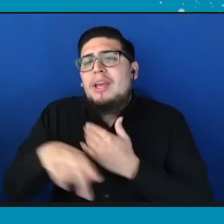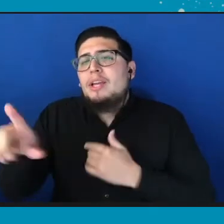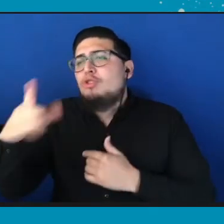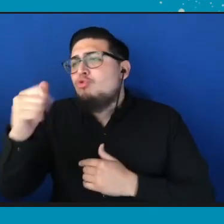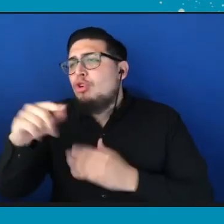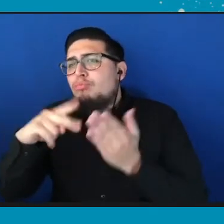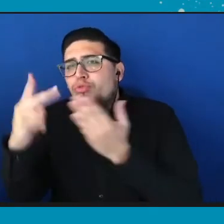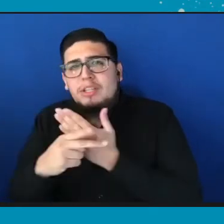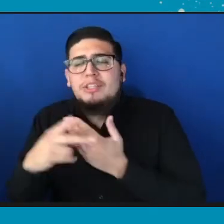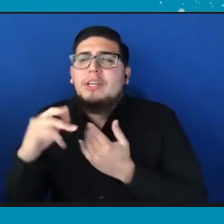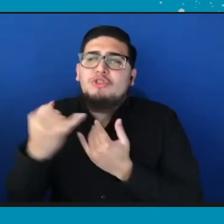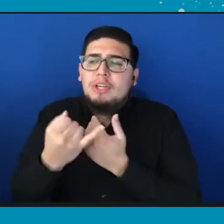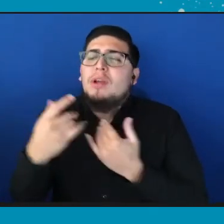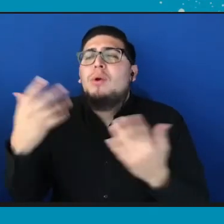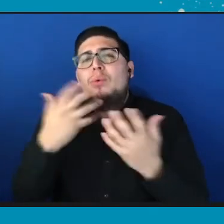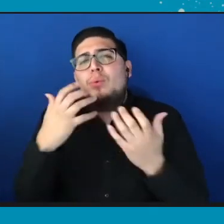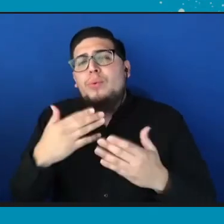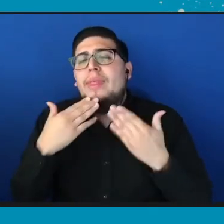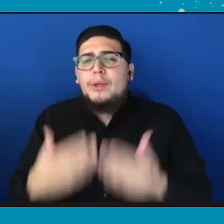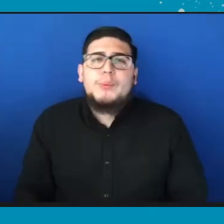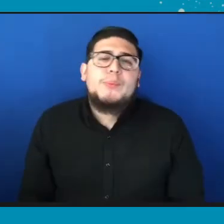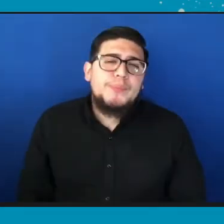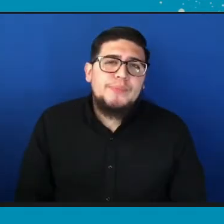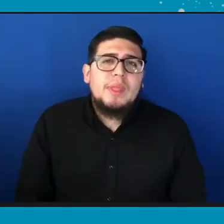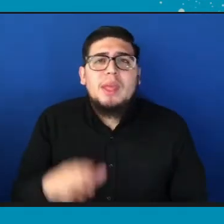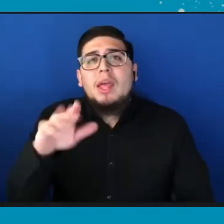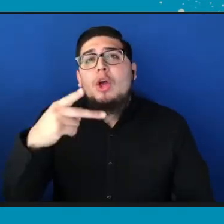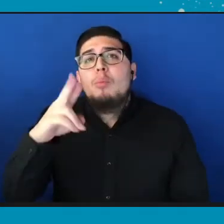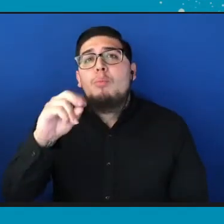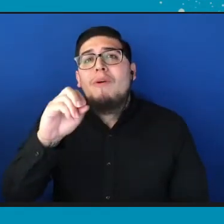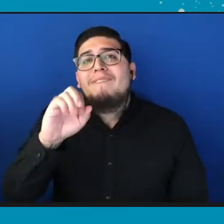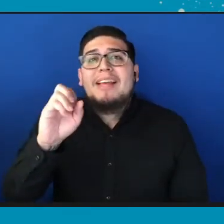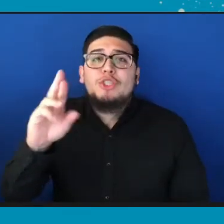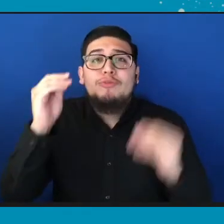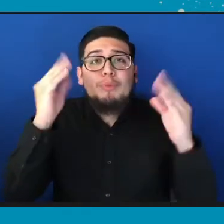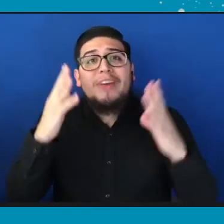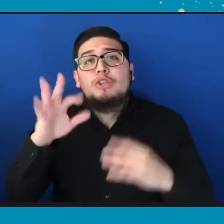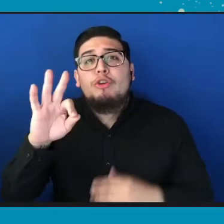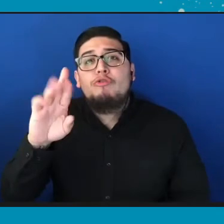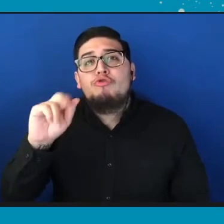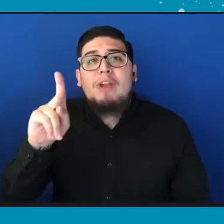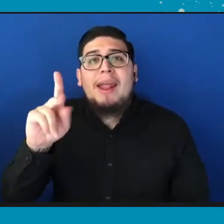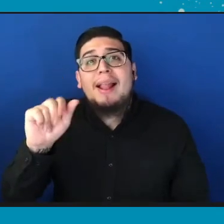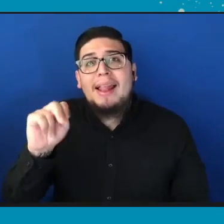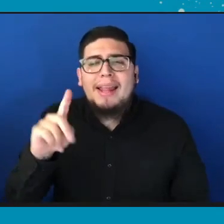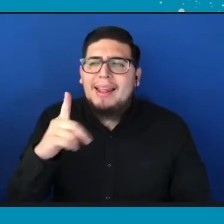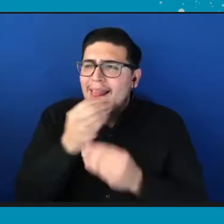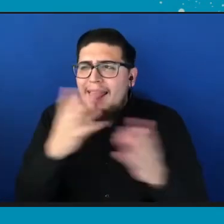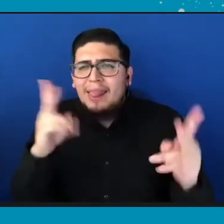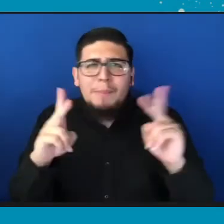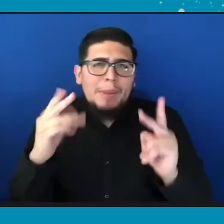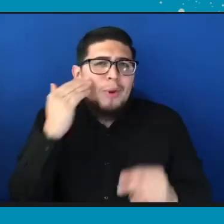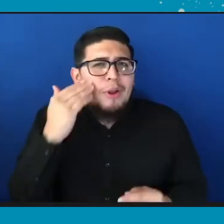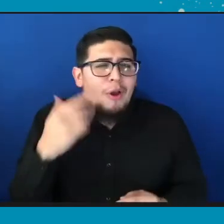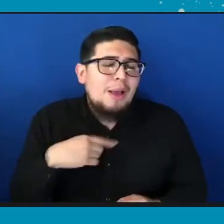Franklin, let the people know about what's going on in Knoxville because I'm sure they don't know.